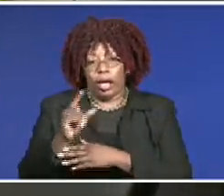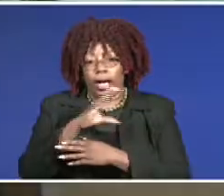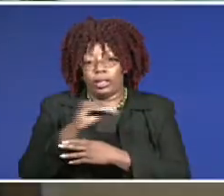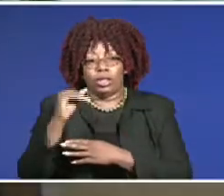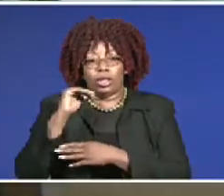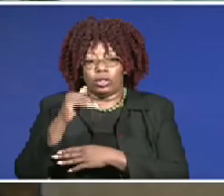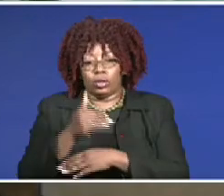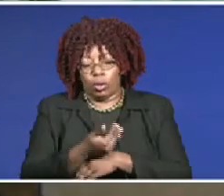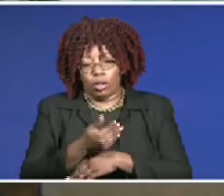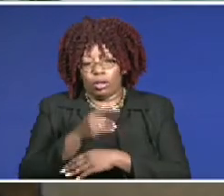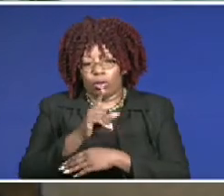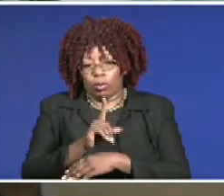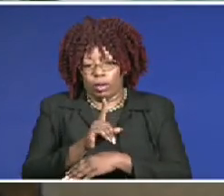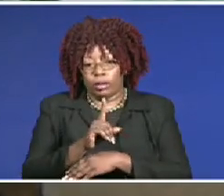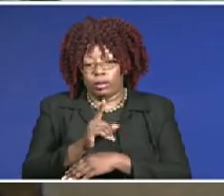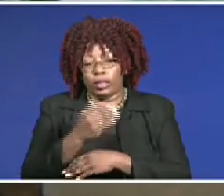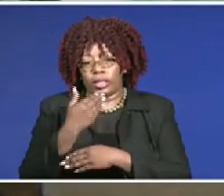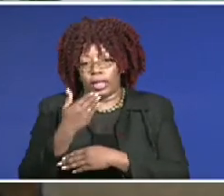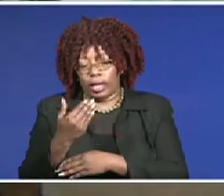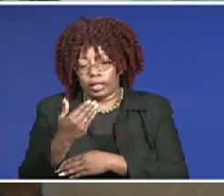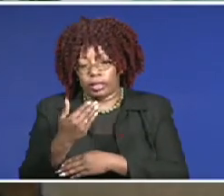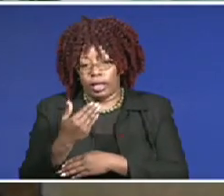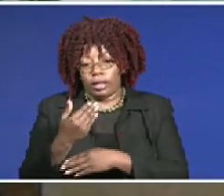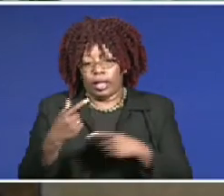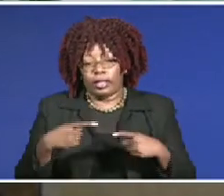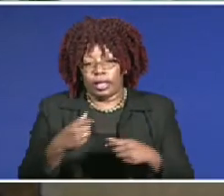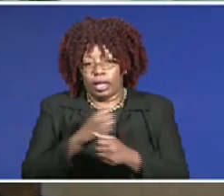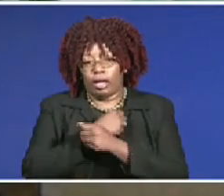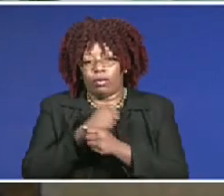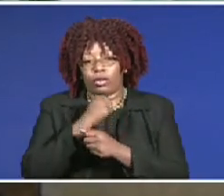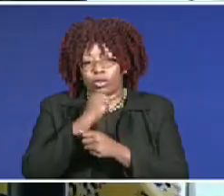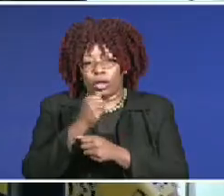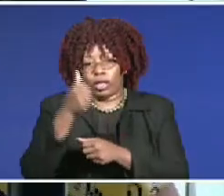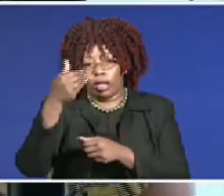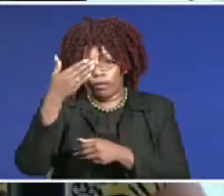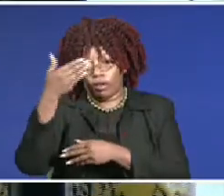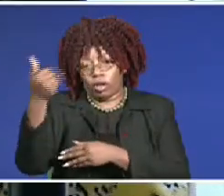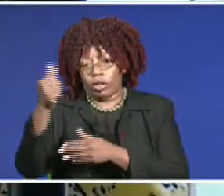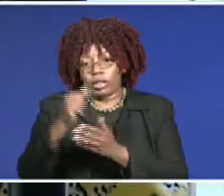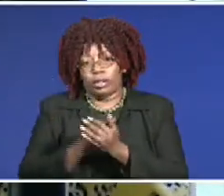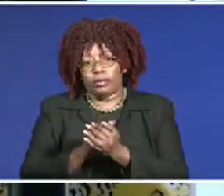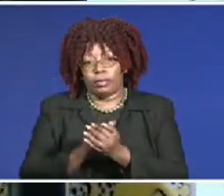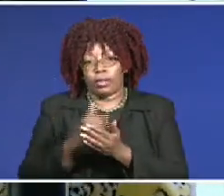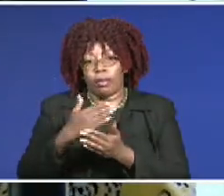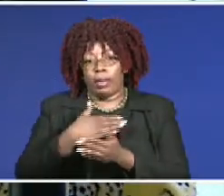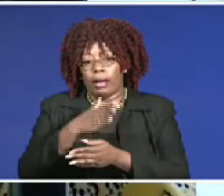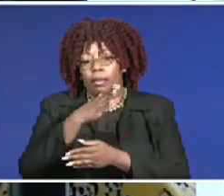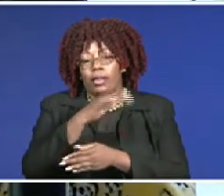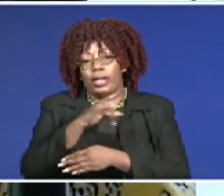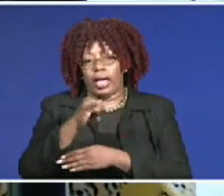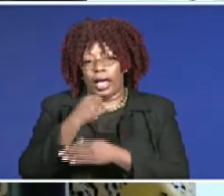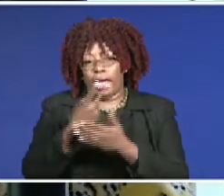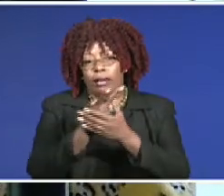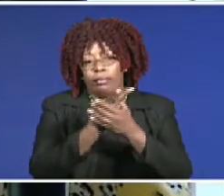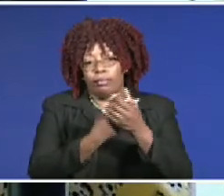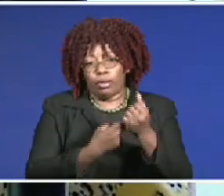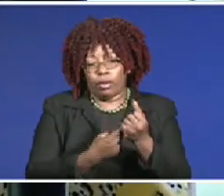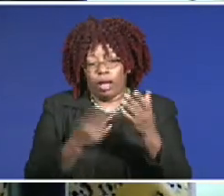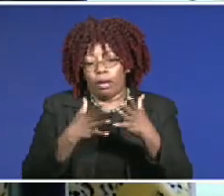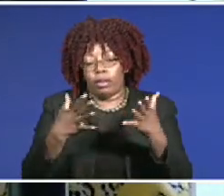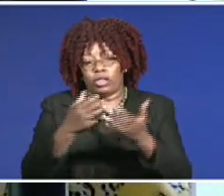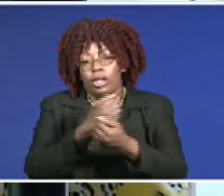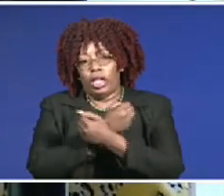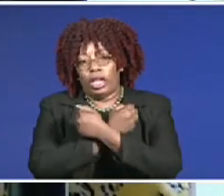one of the fallen, expressed their gratitude that their loved ones have not been forgotten. My mother and I both have so much